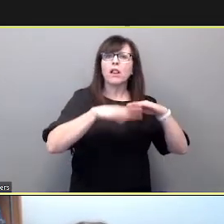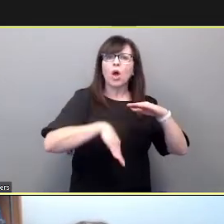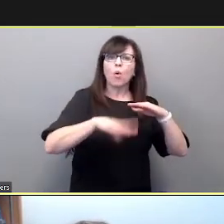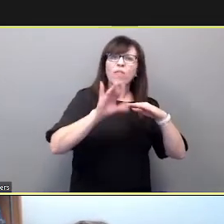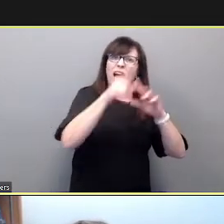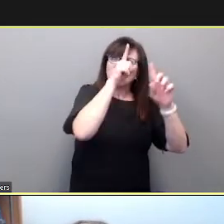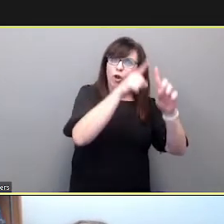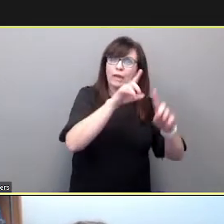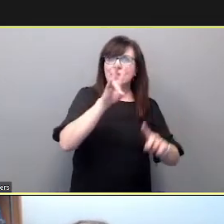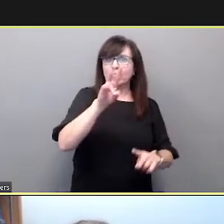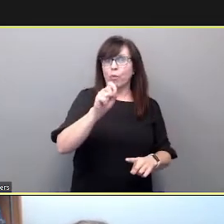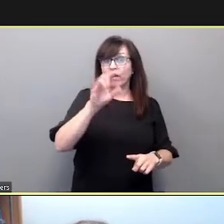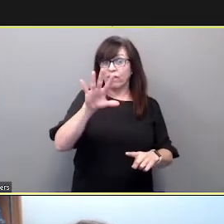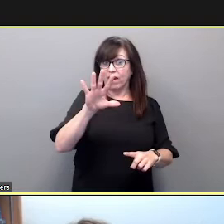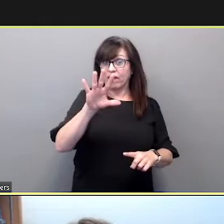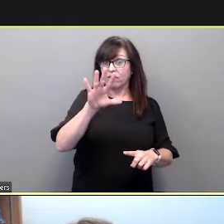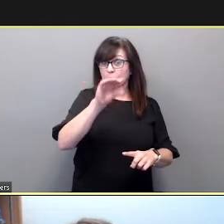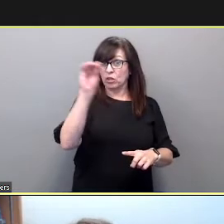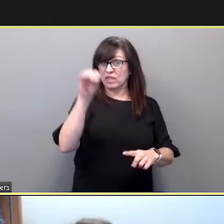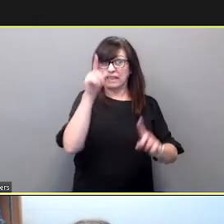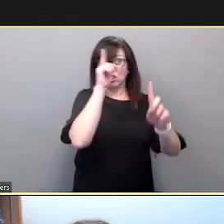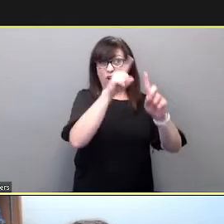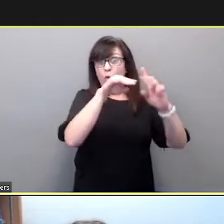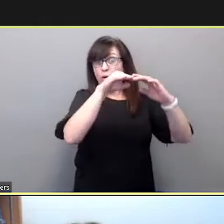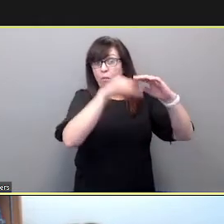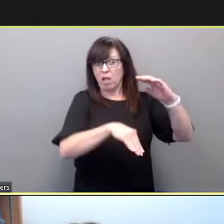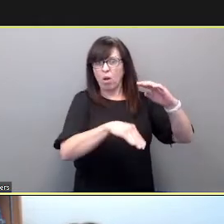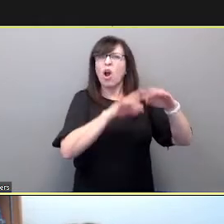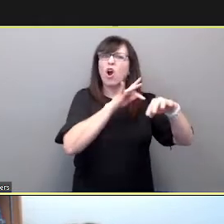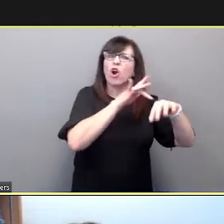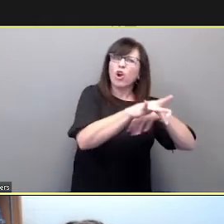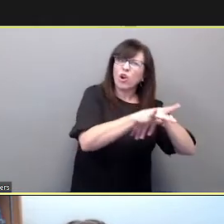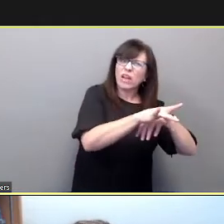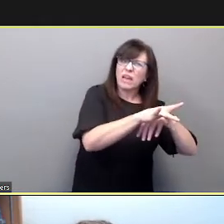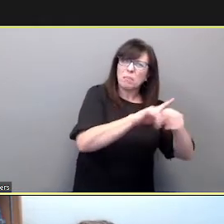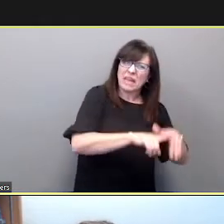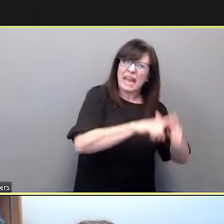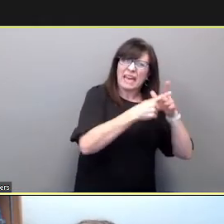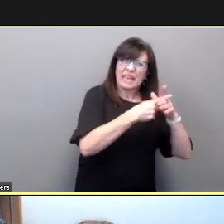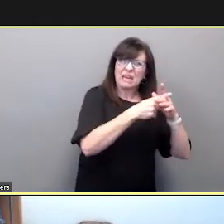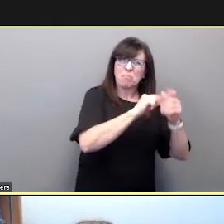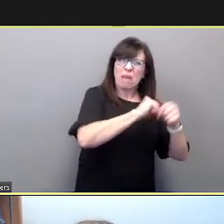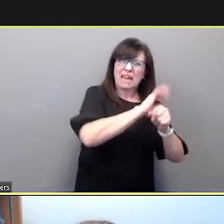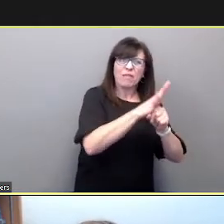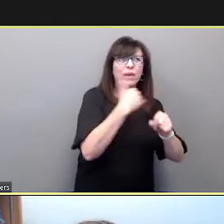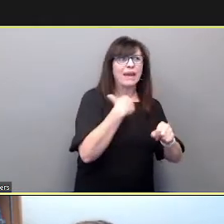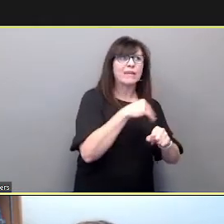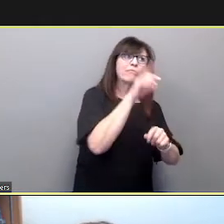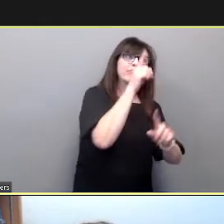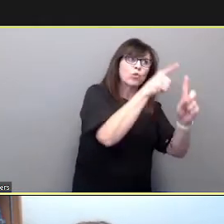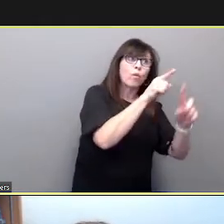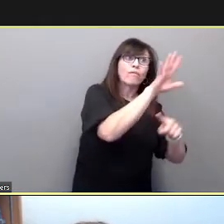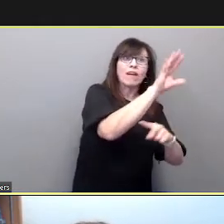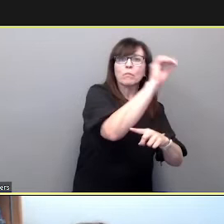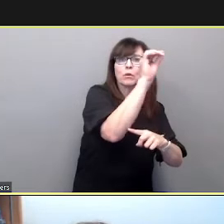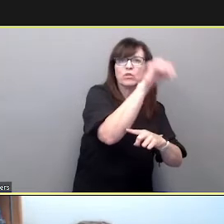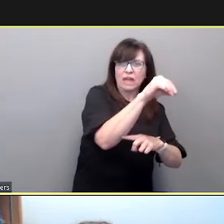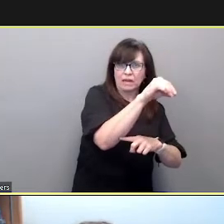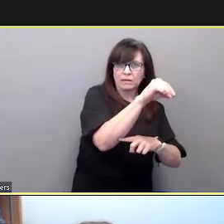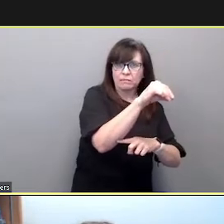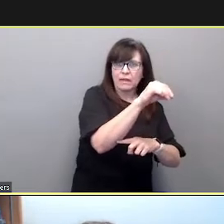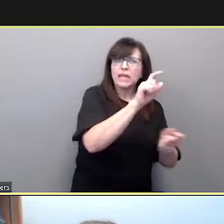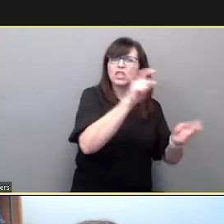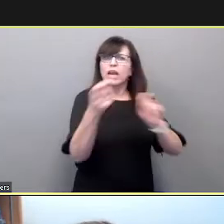target of 7.5%. Early on in the pandemic, we'd had a target of around 5%, and this shifted for a number